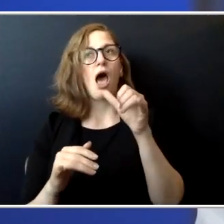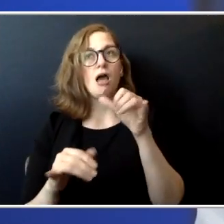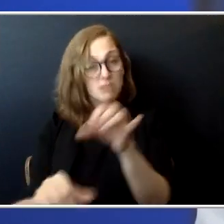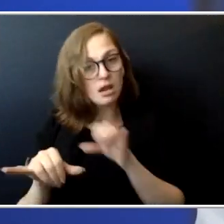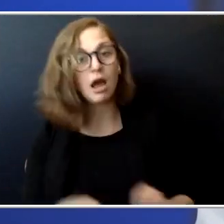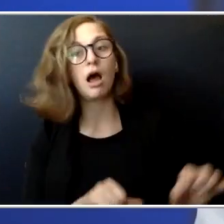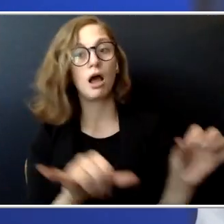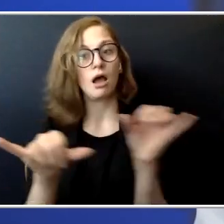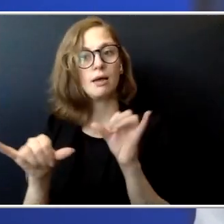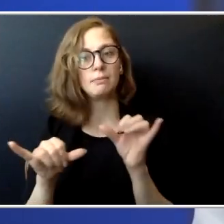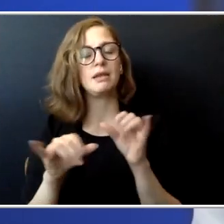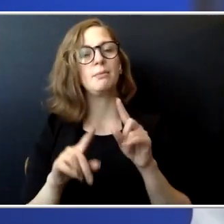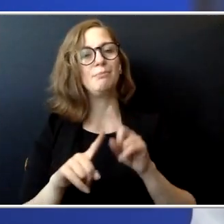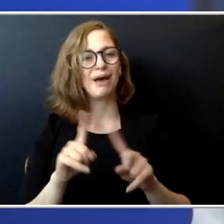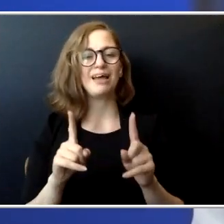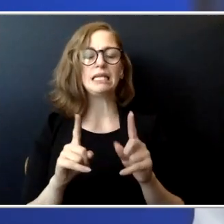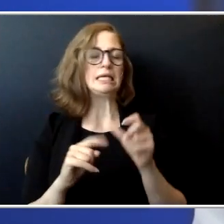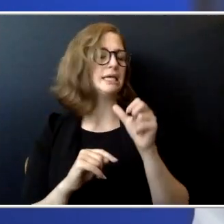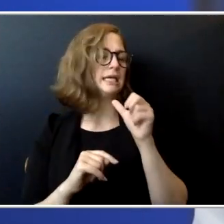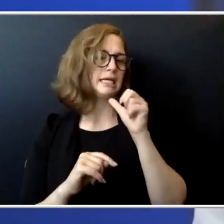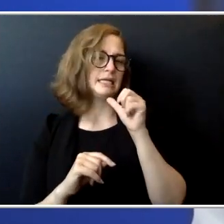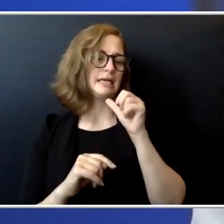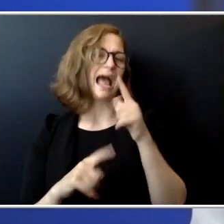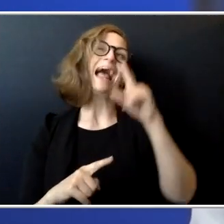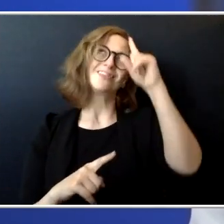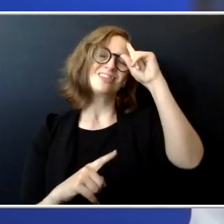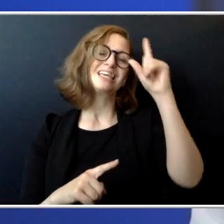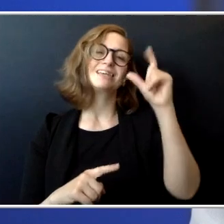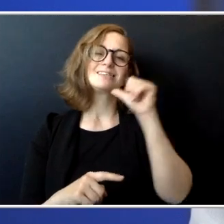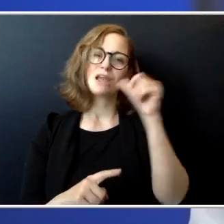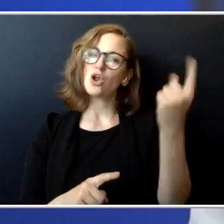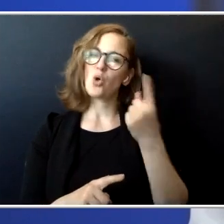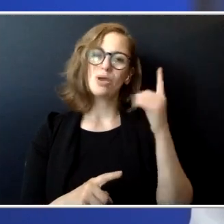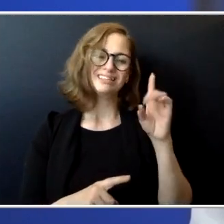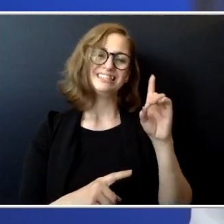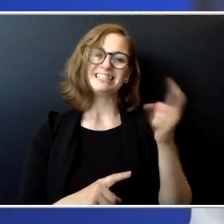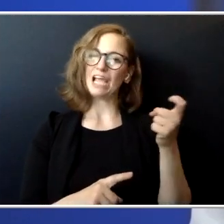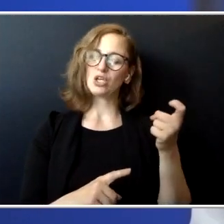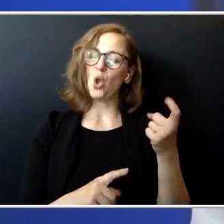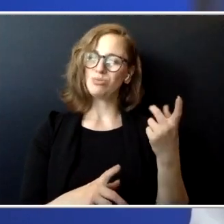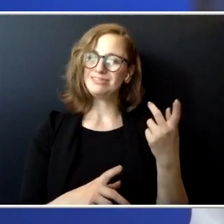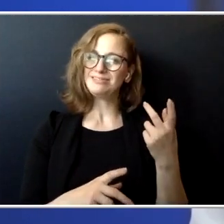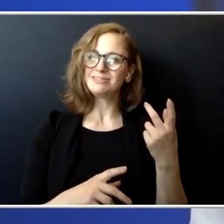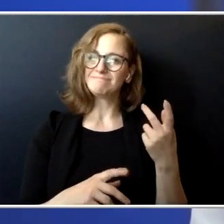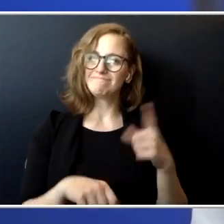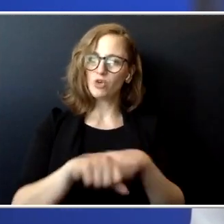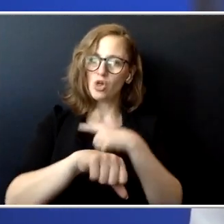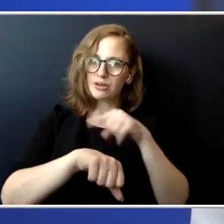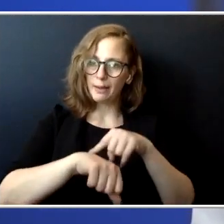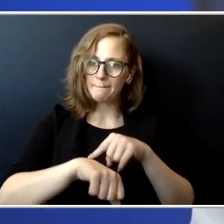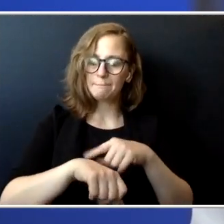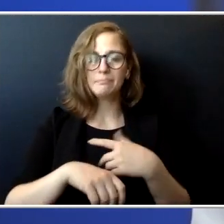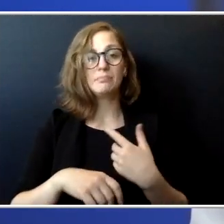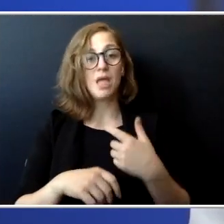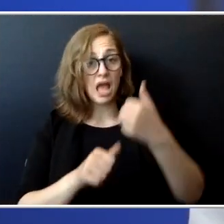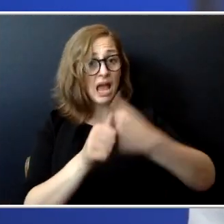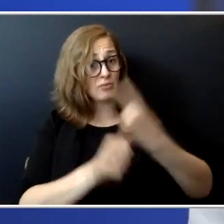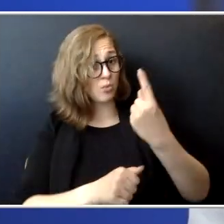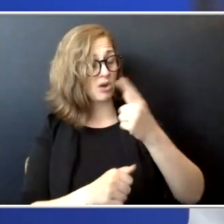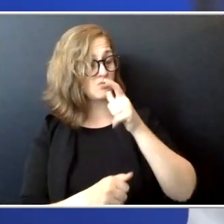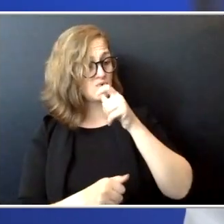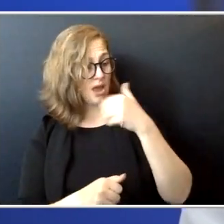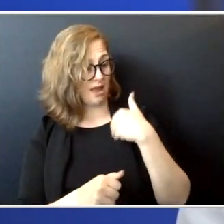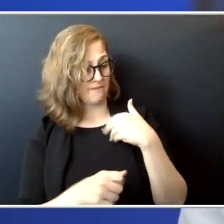likely underdiagnosed for long periods of time. And not everybody who has this problem needs it treated either. There can be very